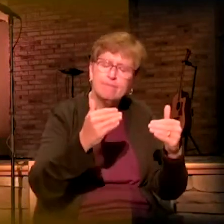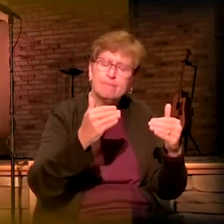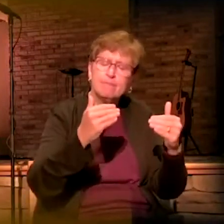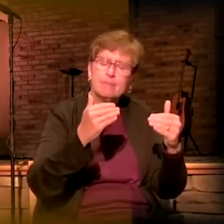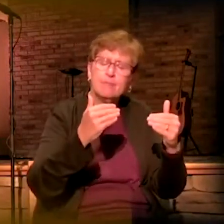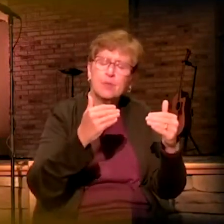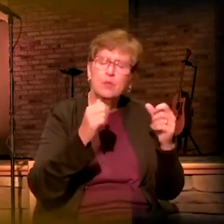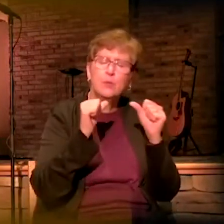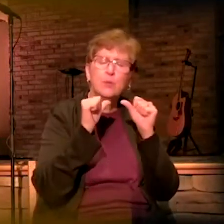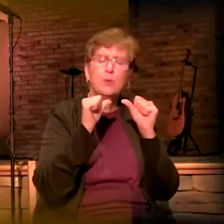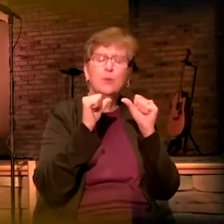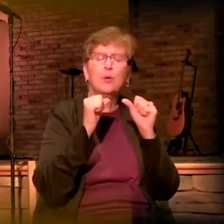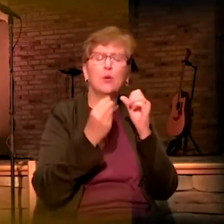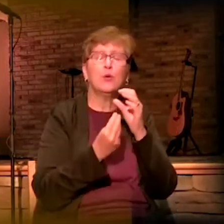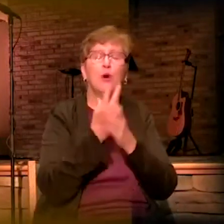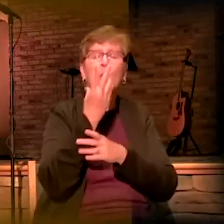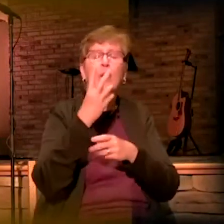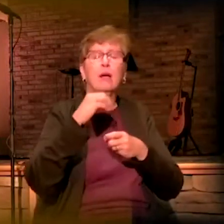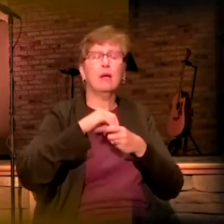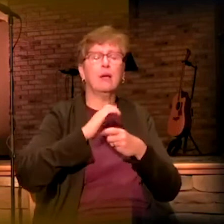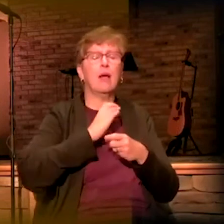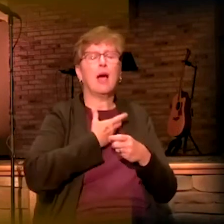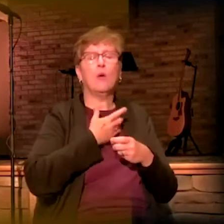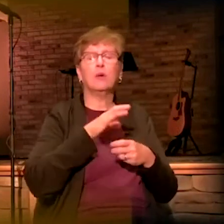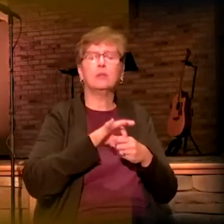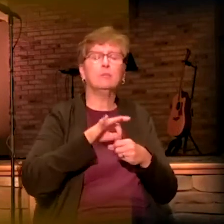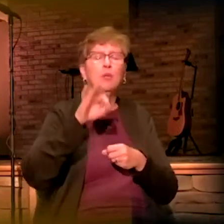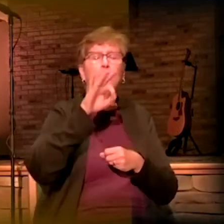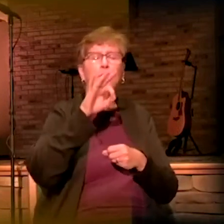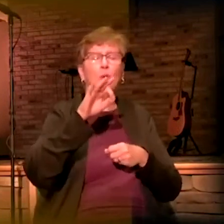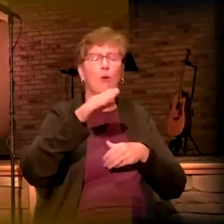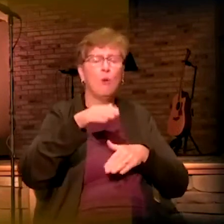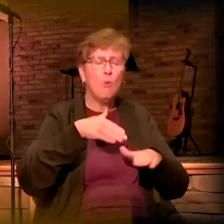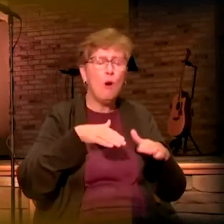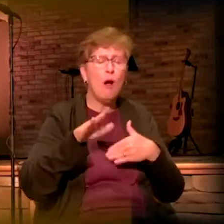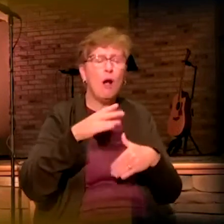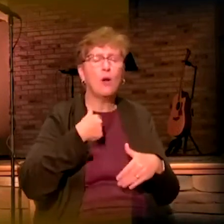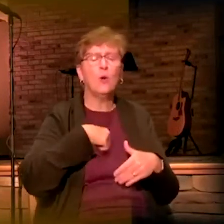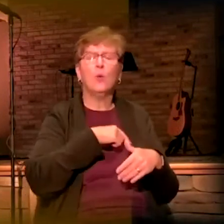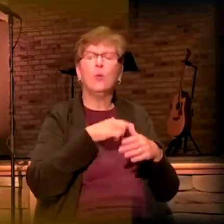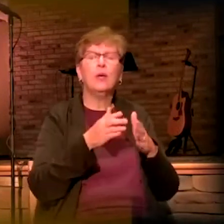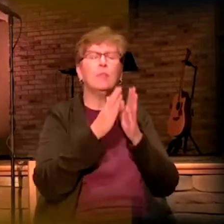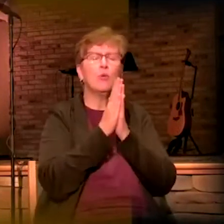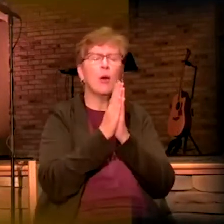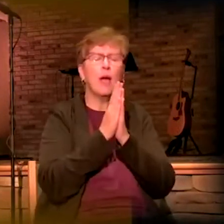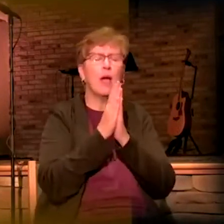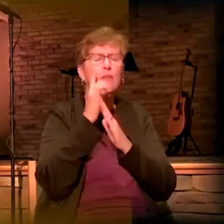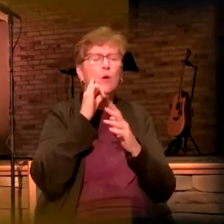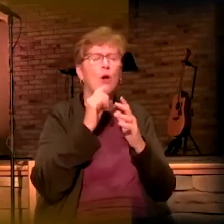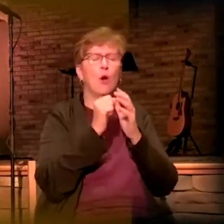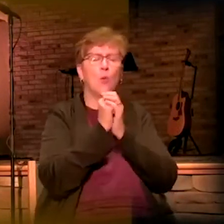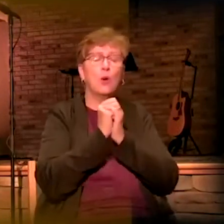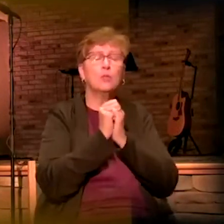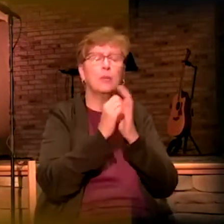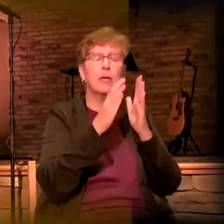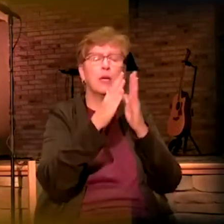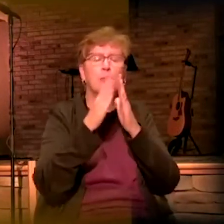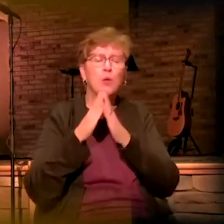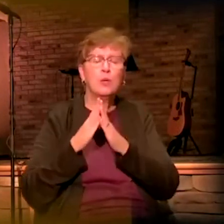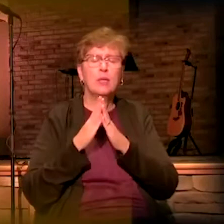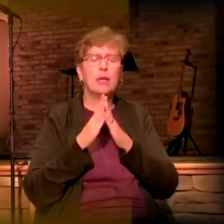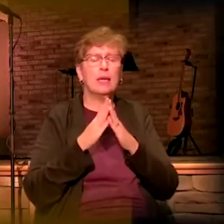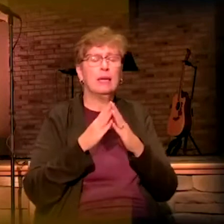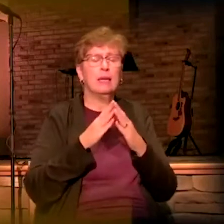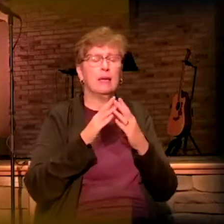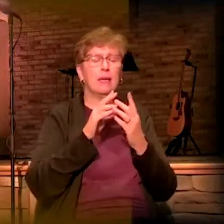to keep on growing in our spiritual walk. And then, Lord, we pray for our worshiping community, whether it be in person now